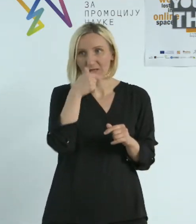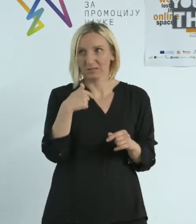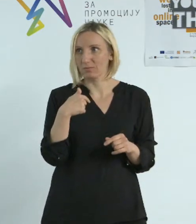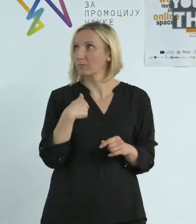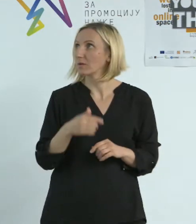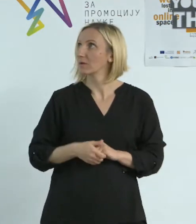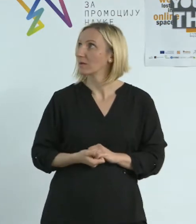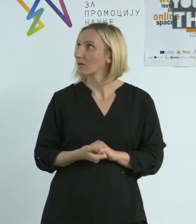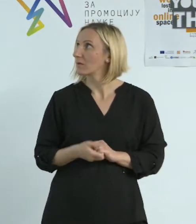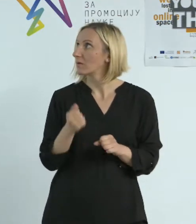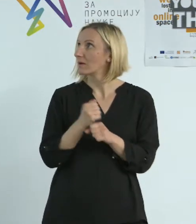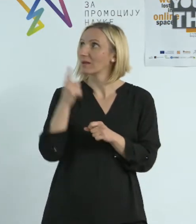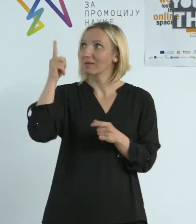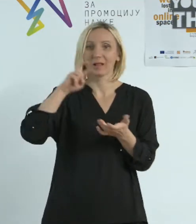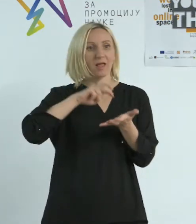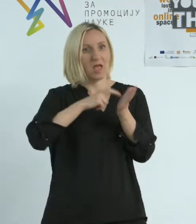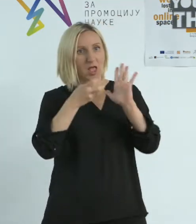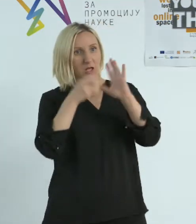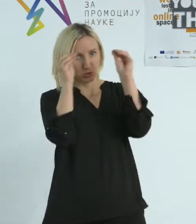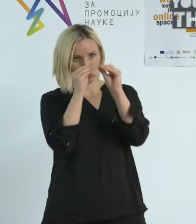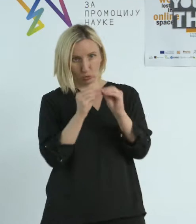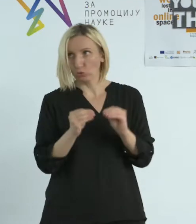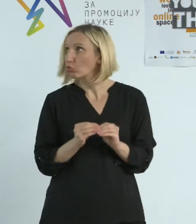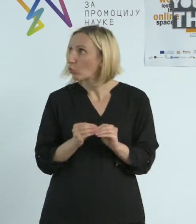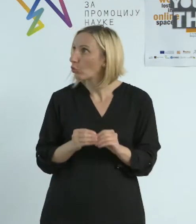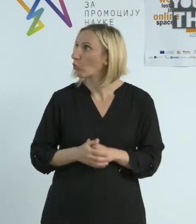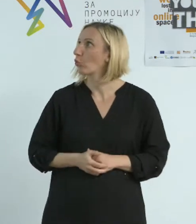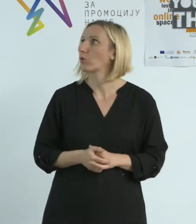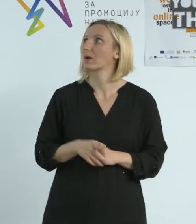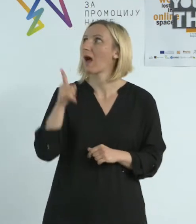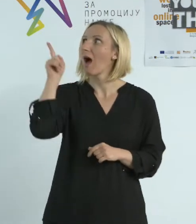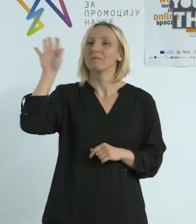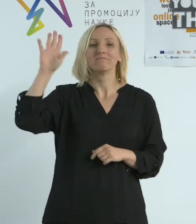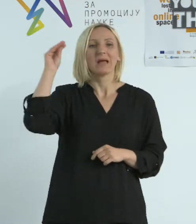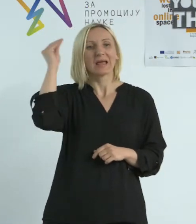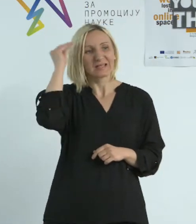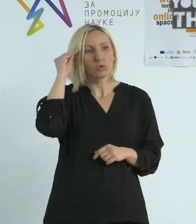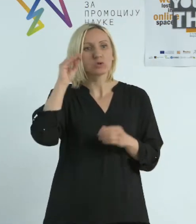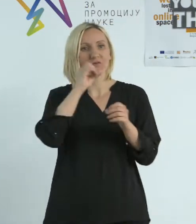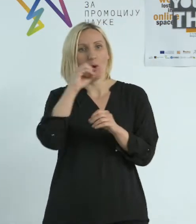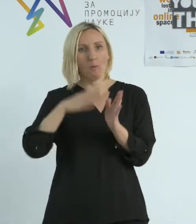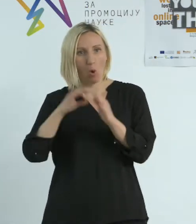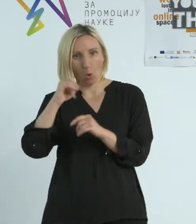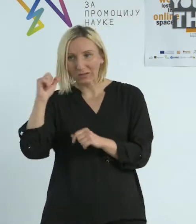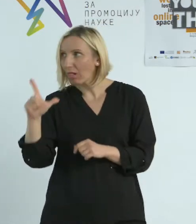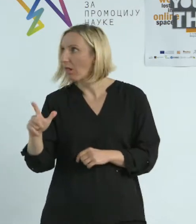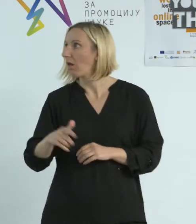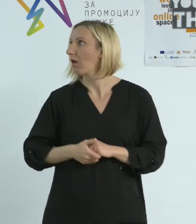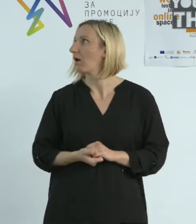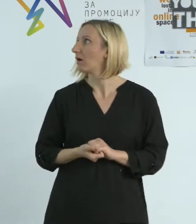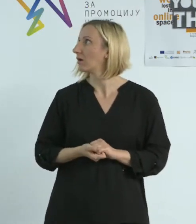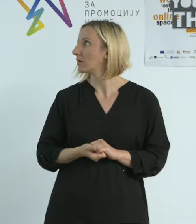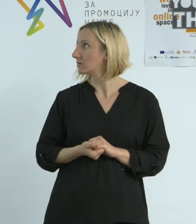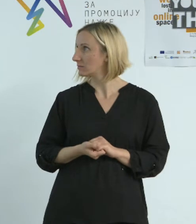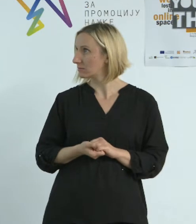Go. The structure of the program, the Moodle experience in the implementation, the skills acquired in creating online courses, and the results and